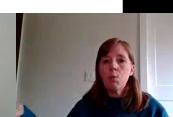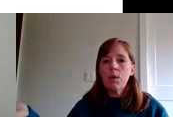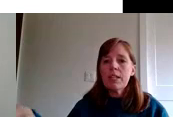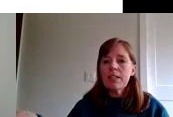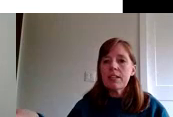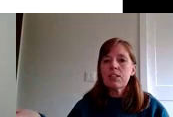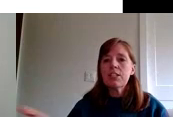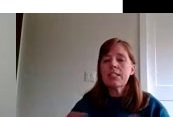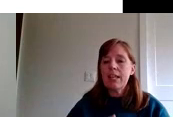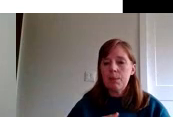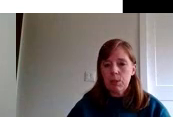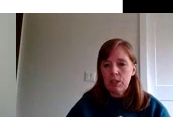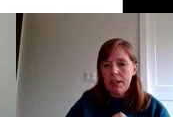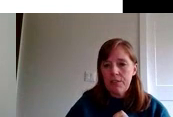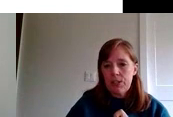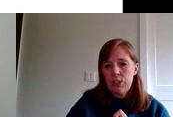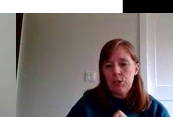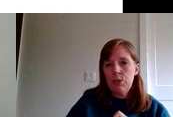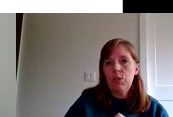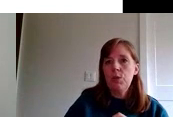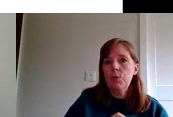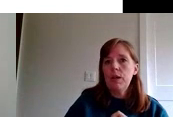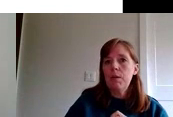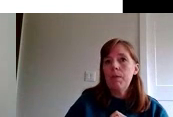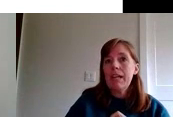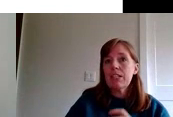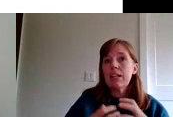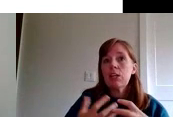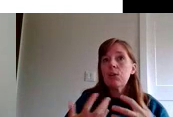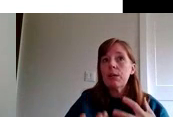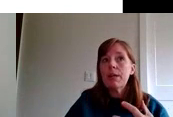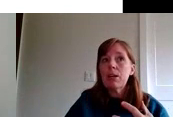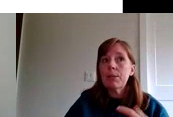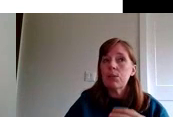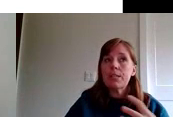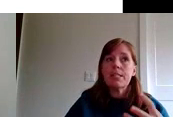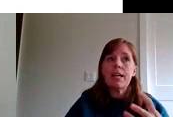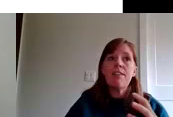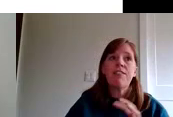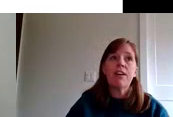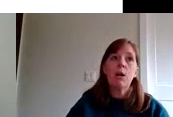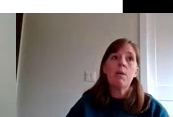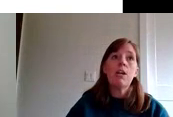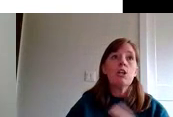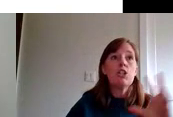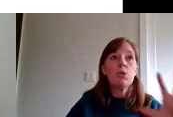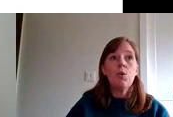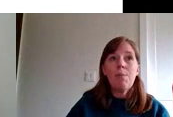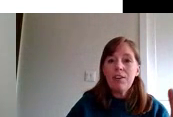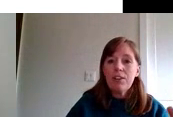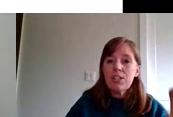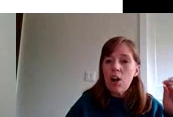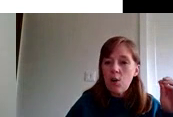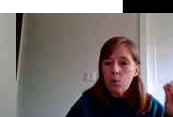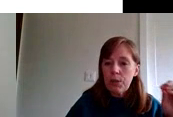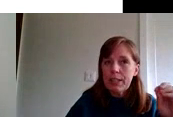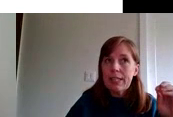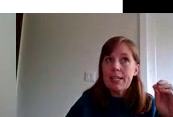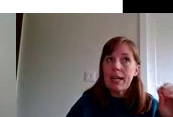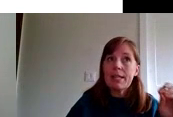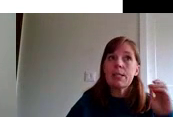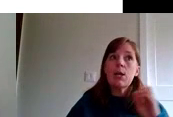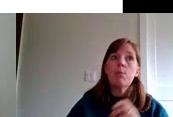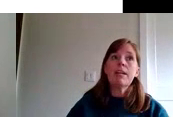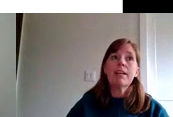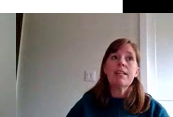the setup? What does a good setup look like for a student who has a hearing impairment or is deaf? Dual monitors are